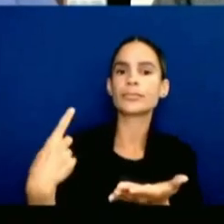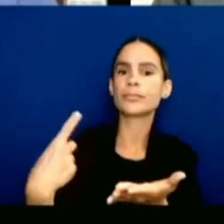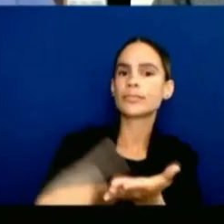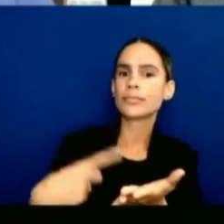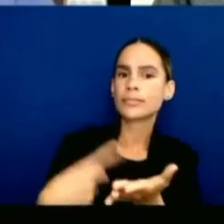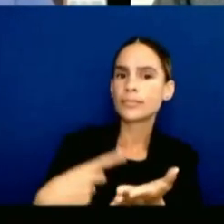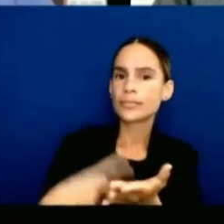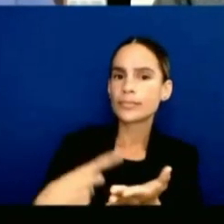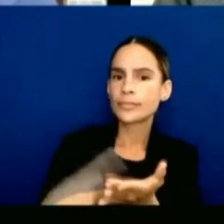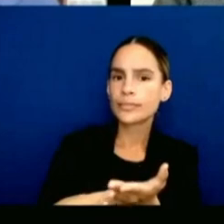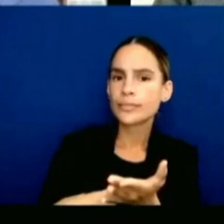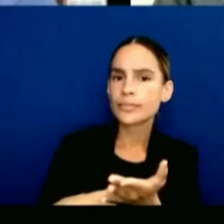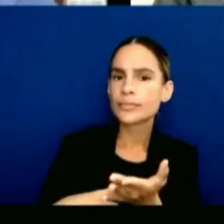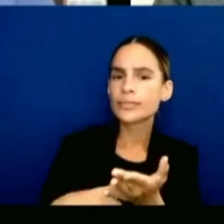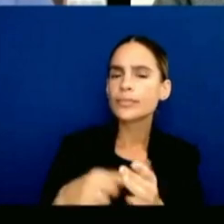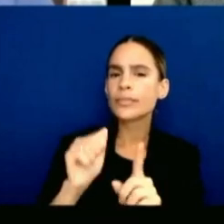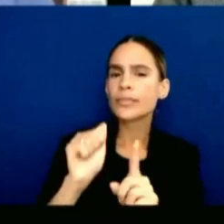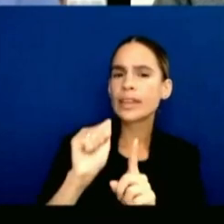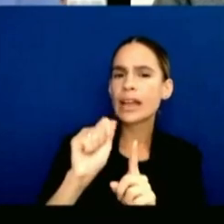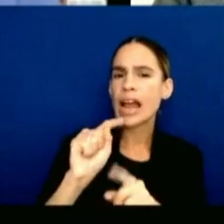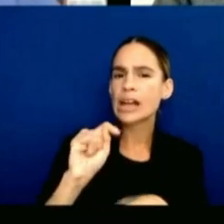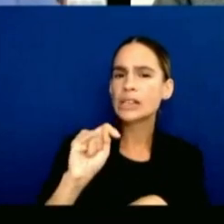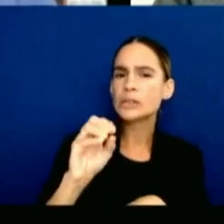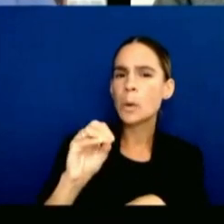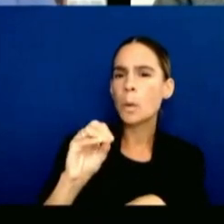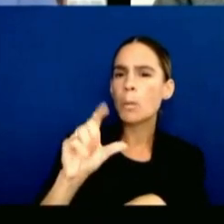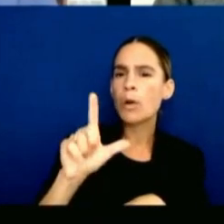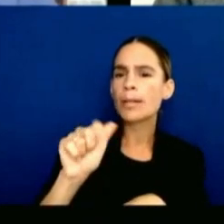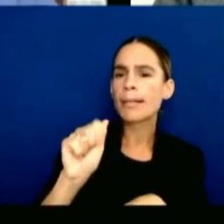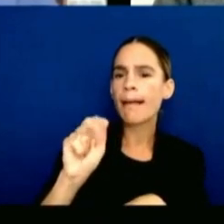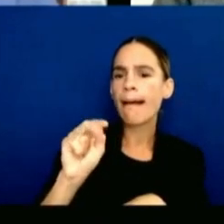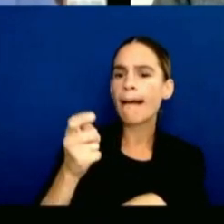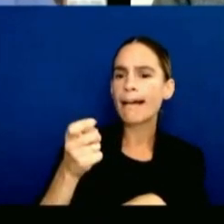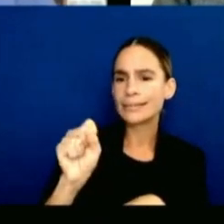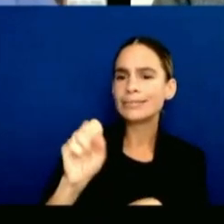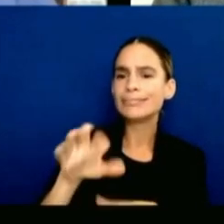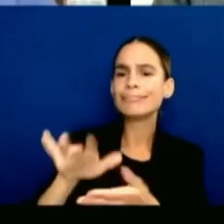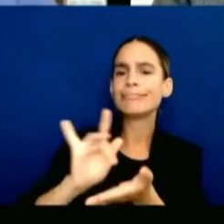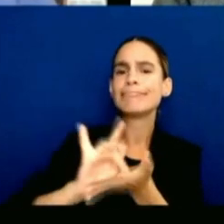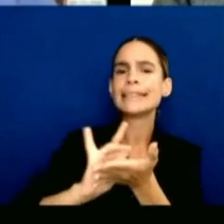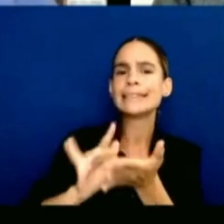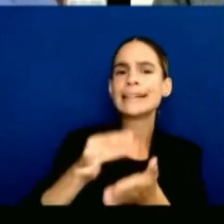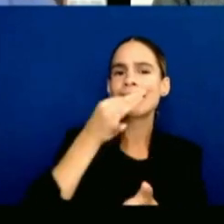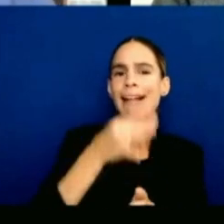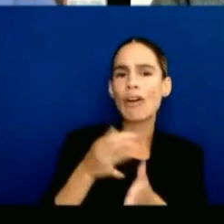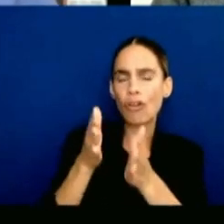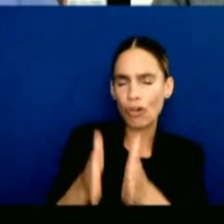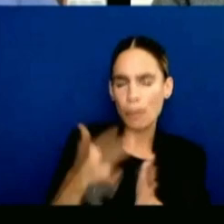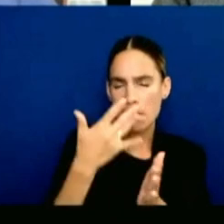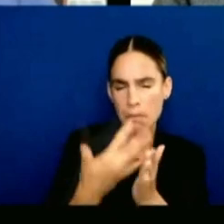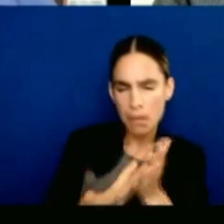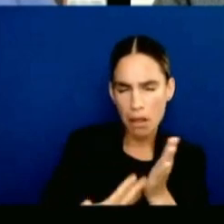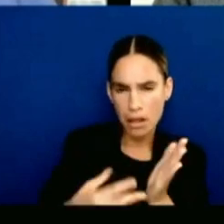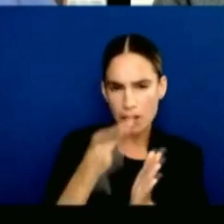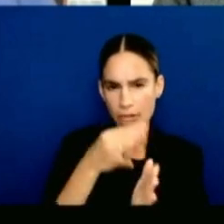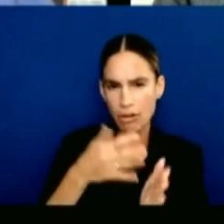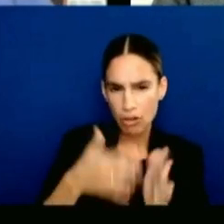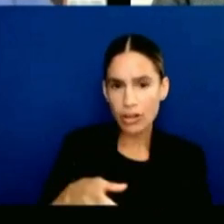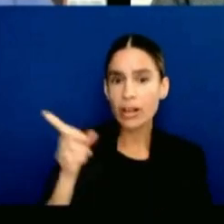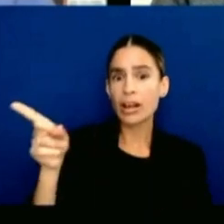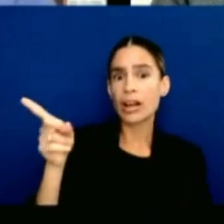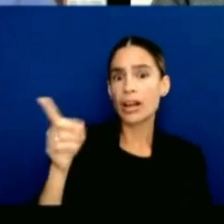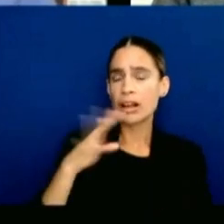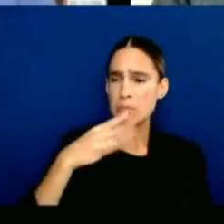blood clot unnecessarily vigorously and results in clotting in the lungs and other parts of the body. And maybe we could help with that as